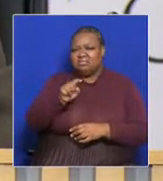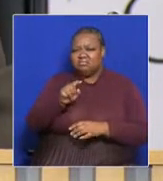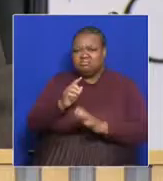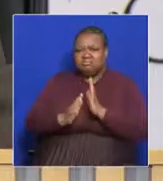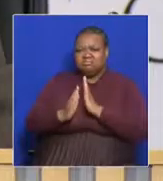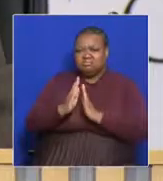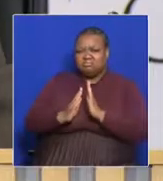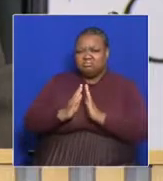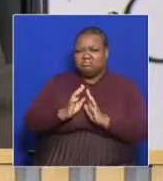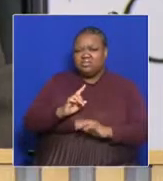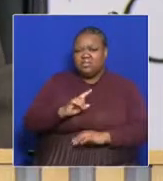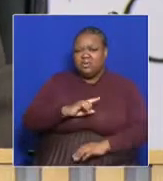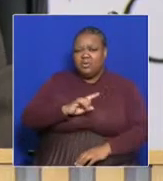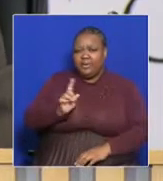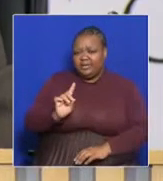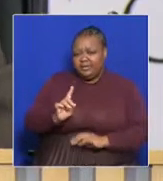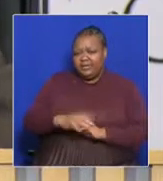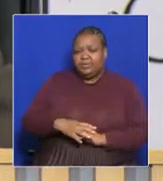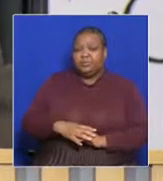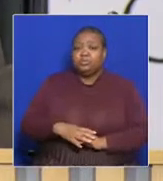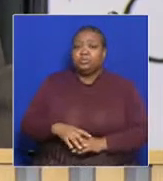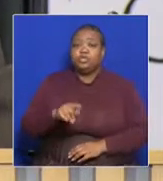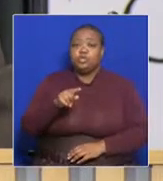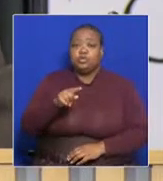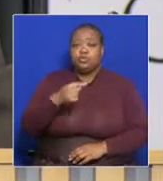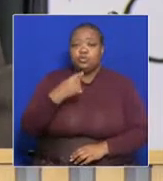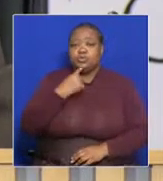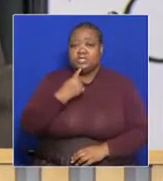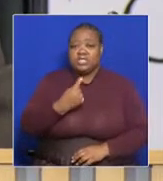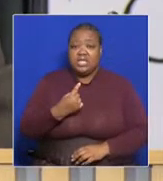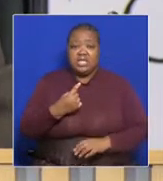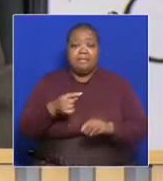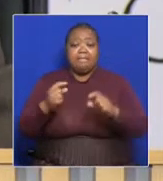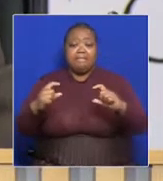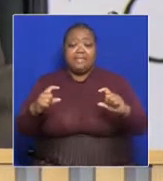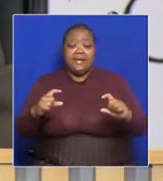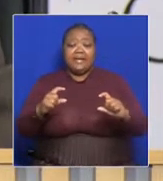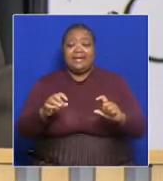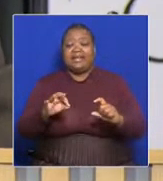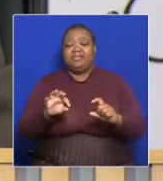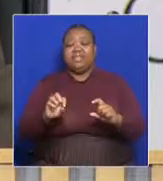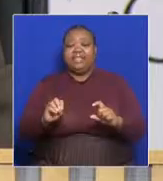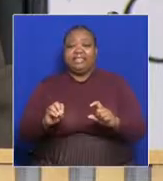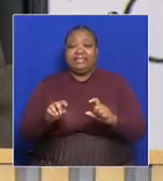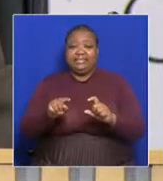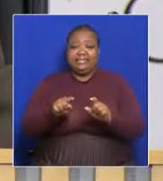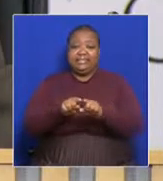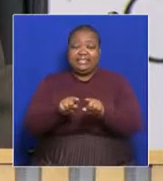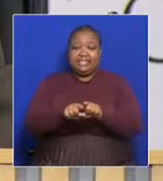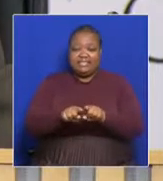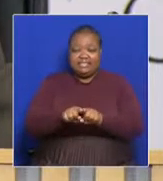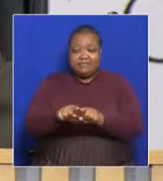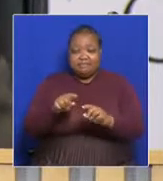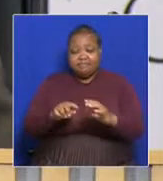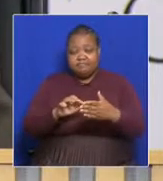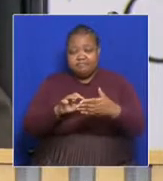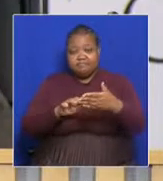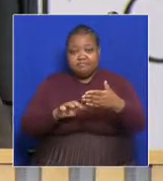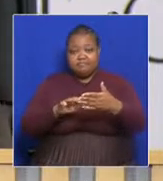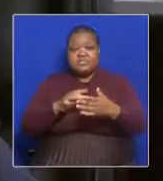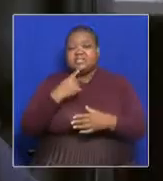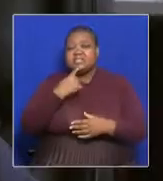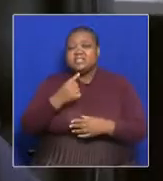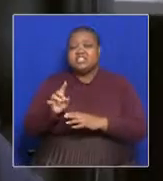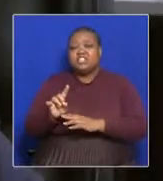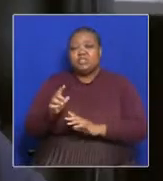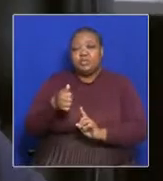Yes, Chair. Look at what you say in the very paragraph 30 I've referred you to. You say that Brigadier Nyuswa